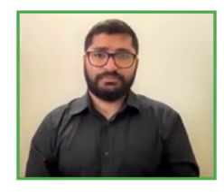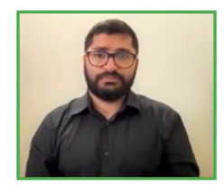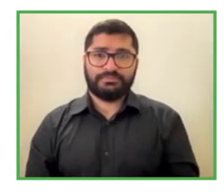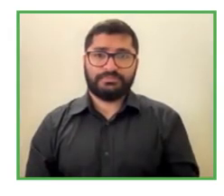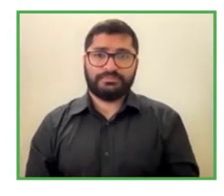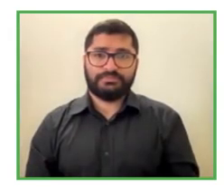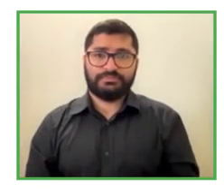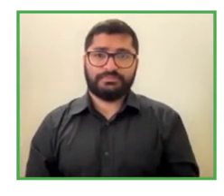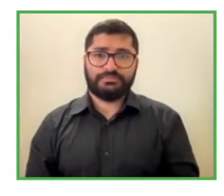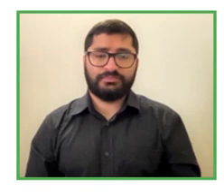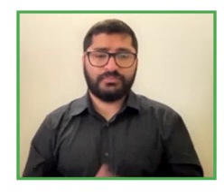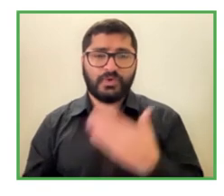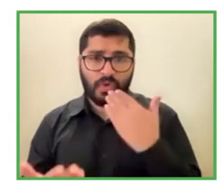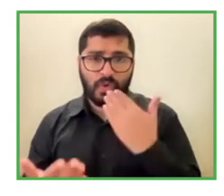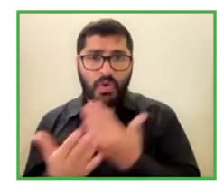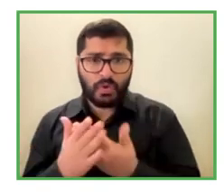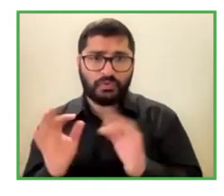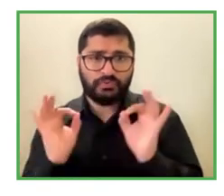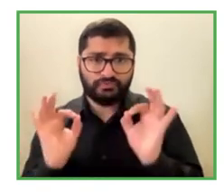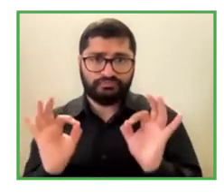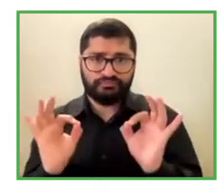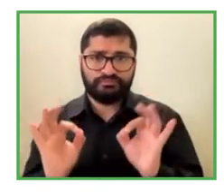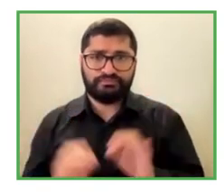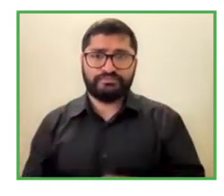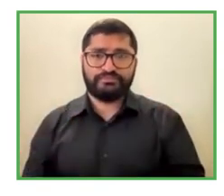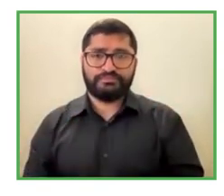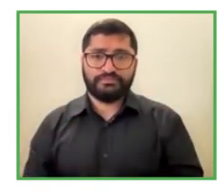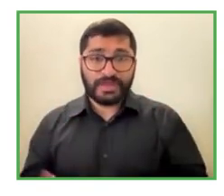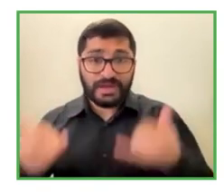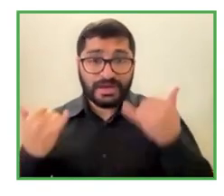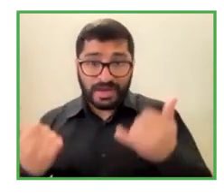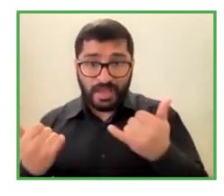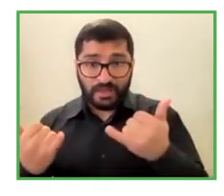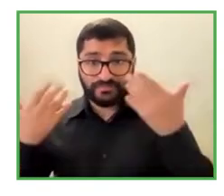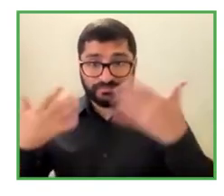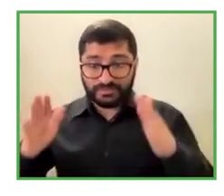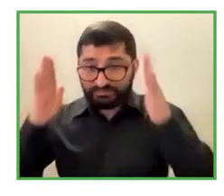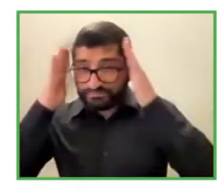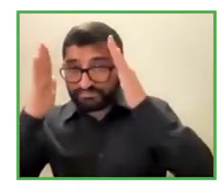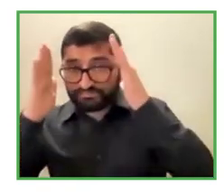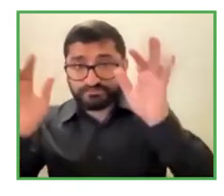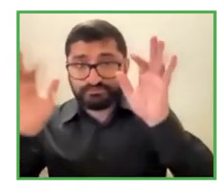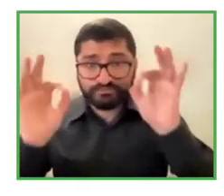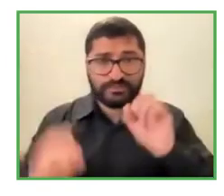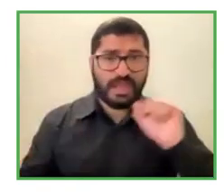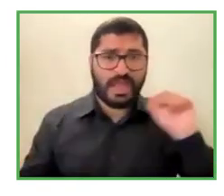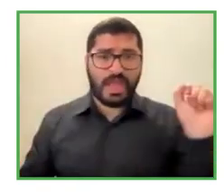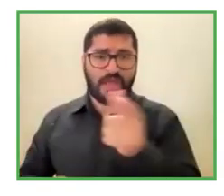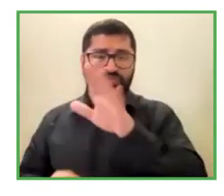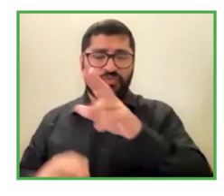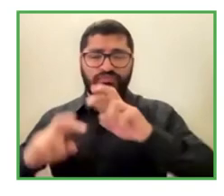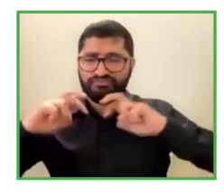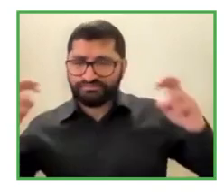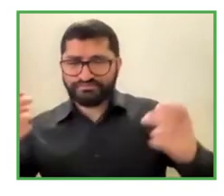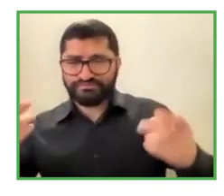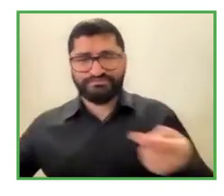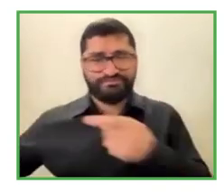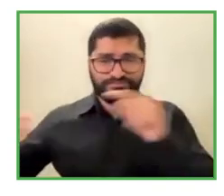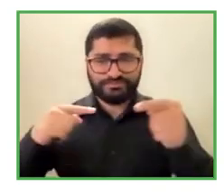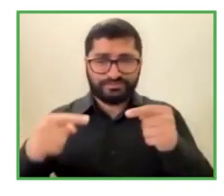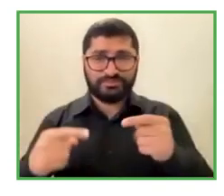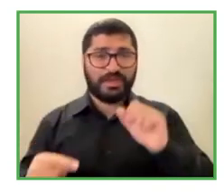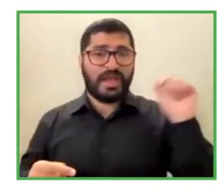habiendo escuchado ya... Having listened to all of our panelists and all of the allied organizations that we